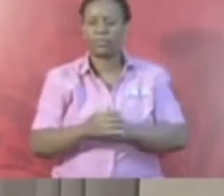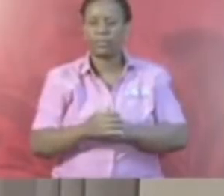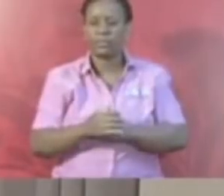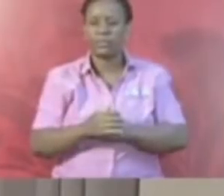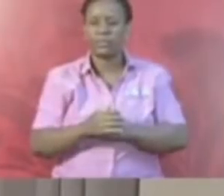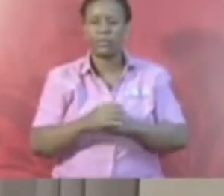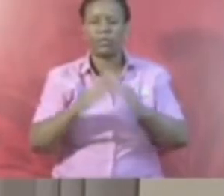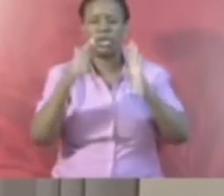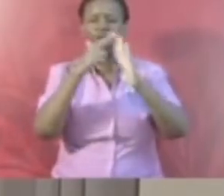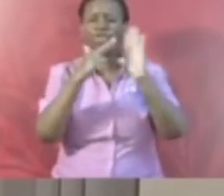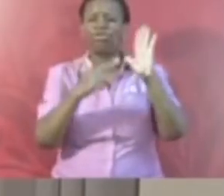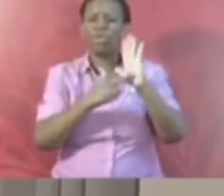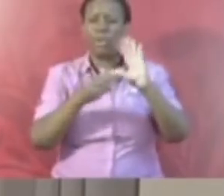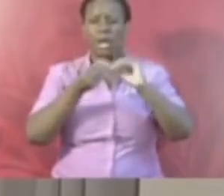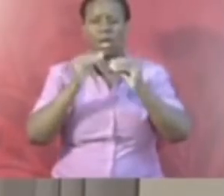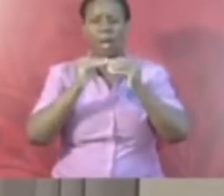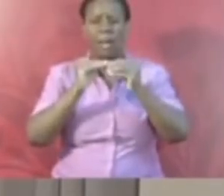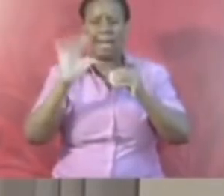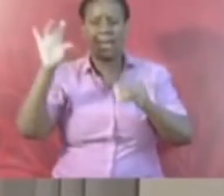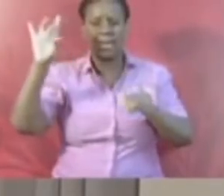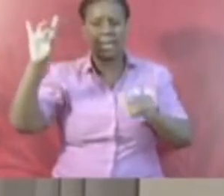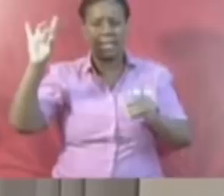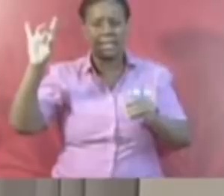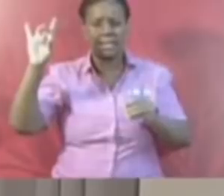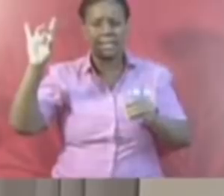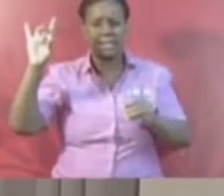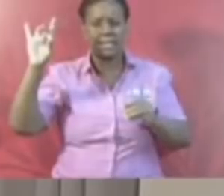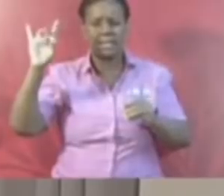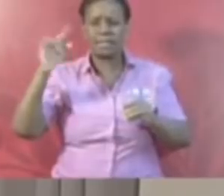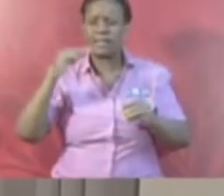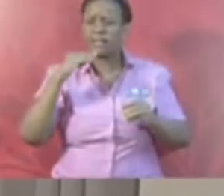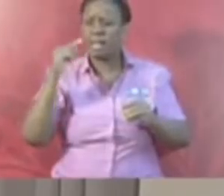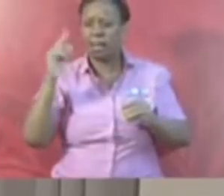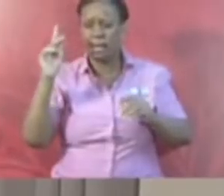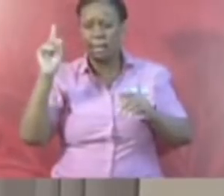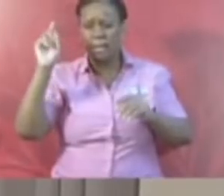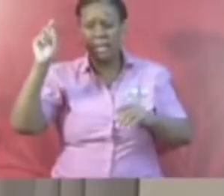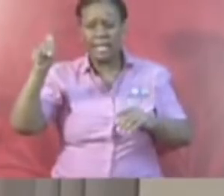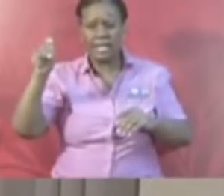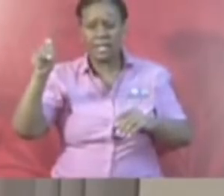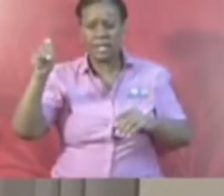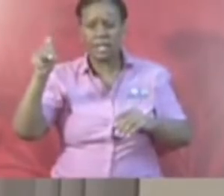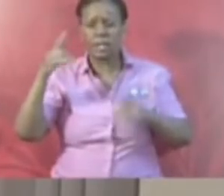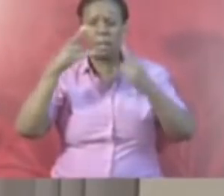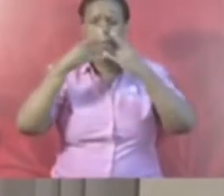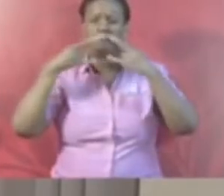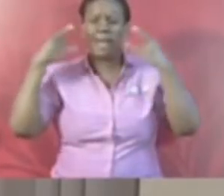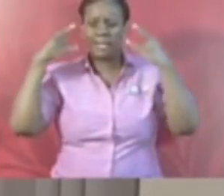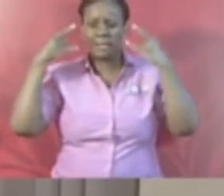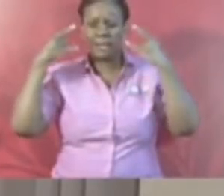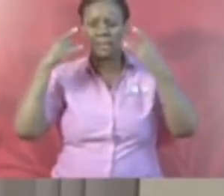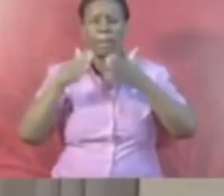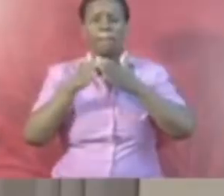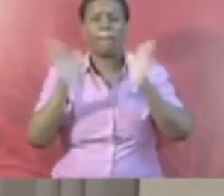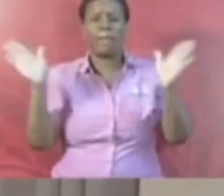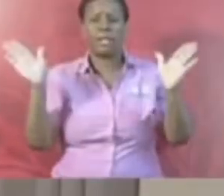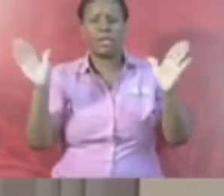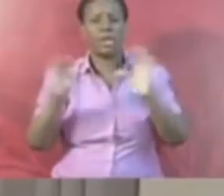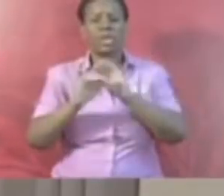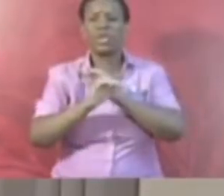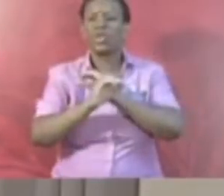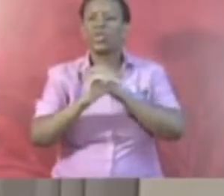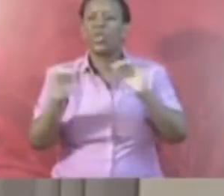7, requirement to wear masks in public, it says, no person shall,